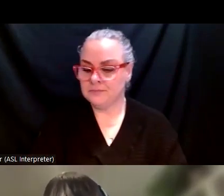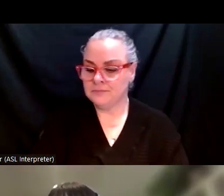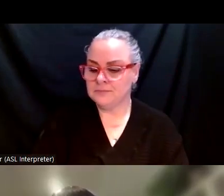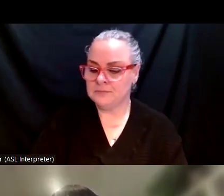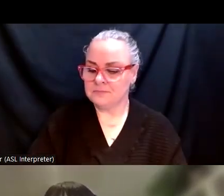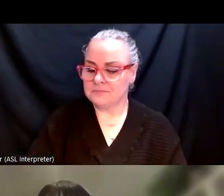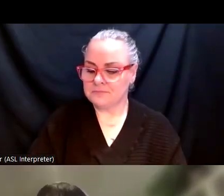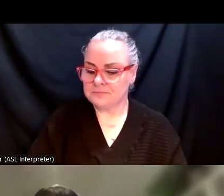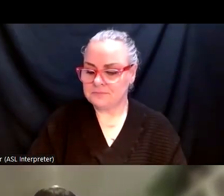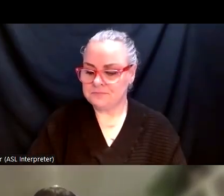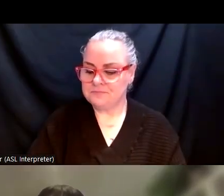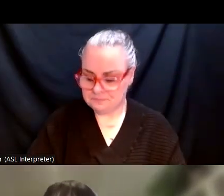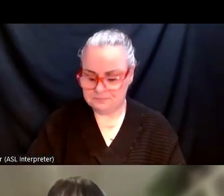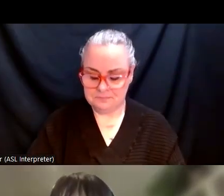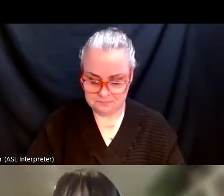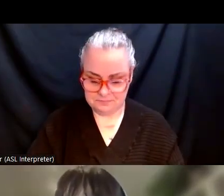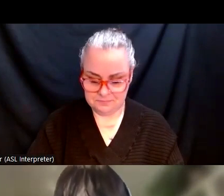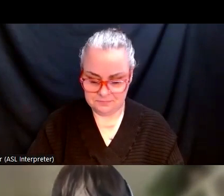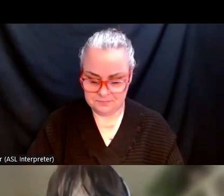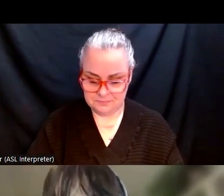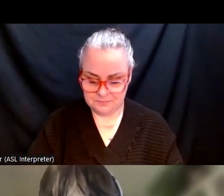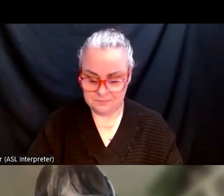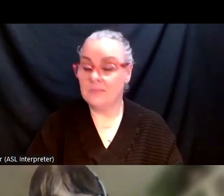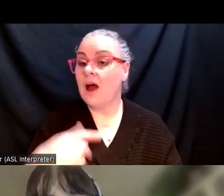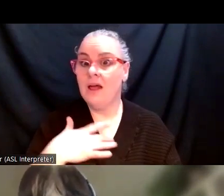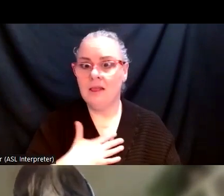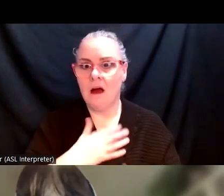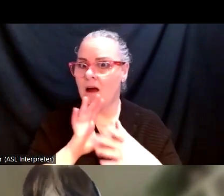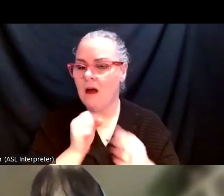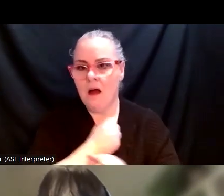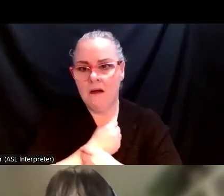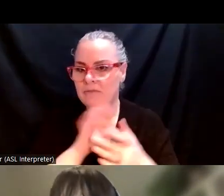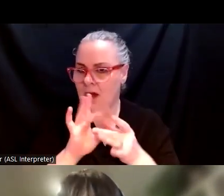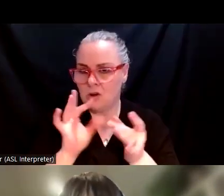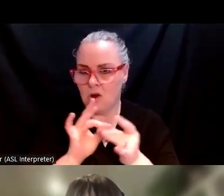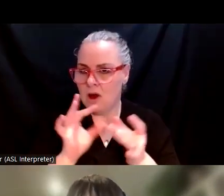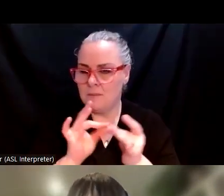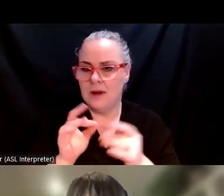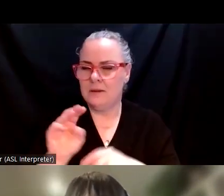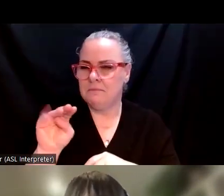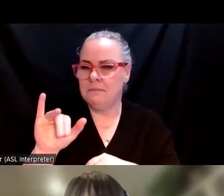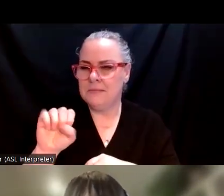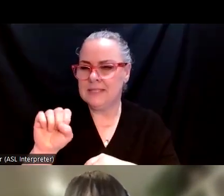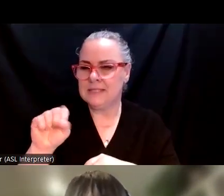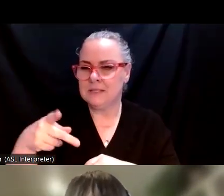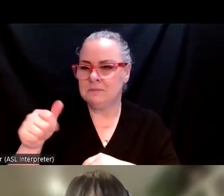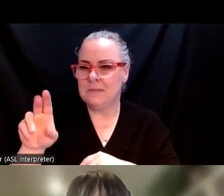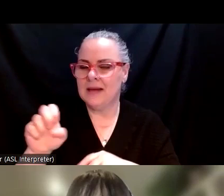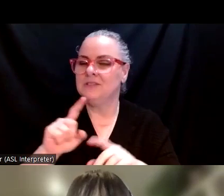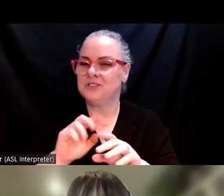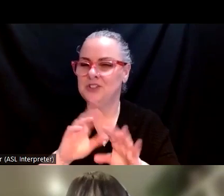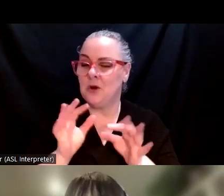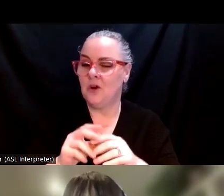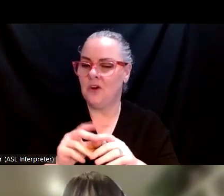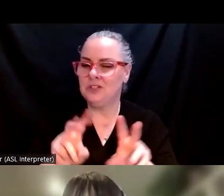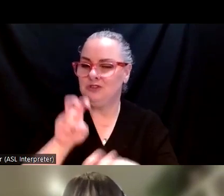well, I'll say I love the previous comment, because I think that was Ms. Spence. I think you were just a few paces ahead of us